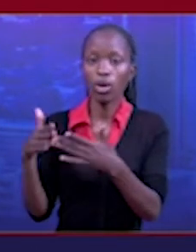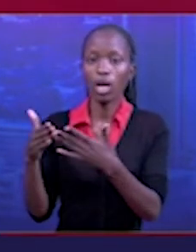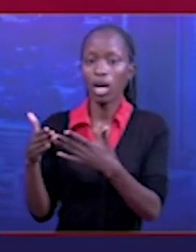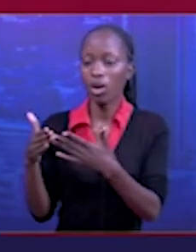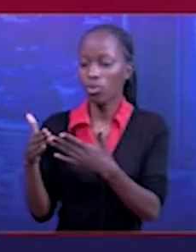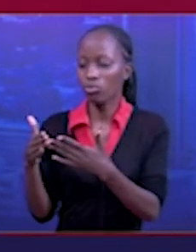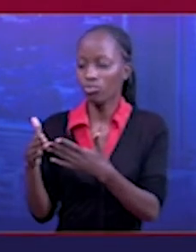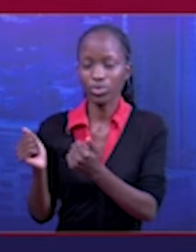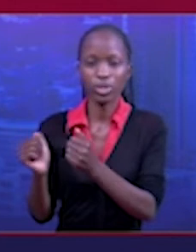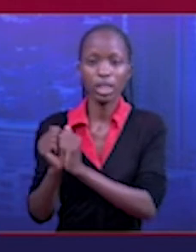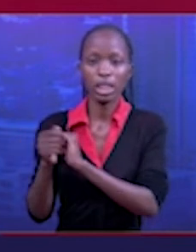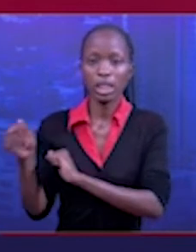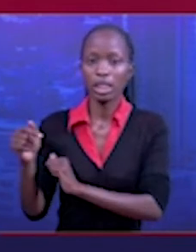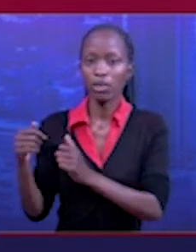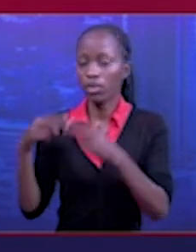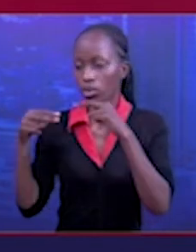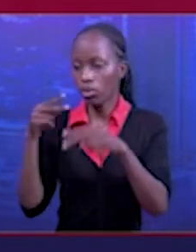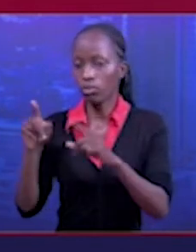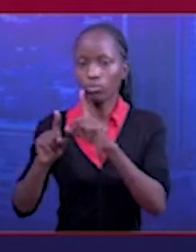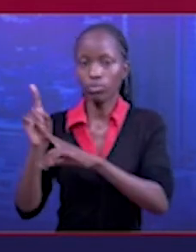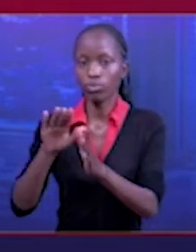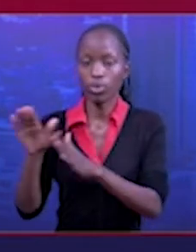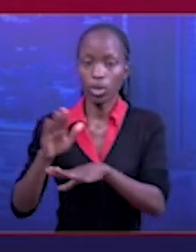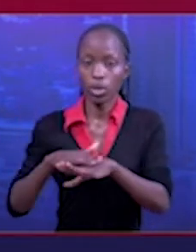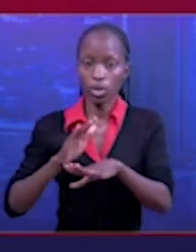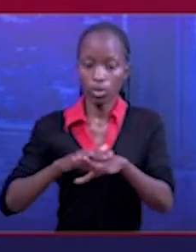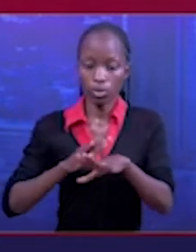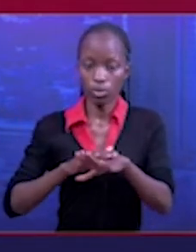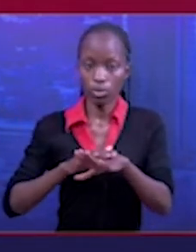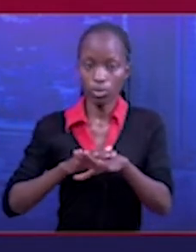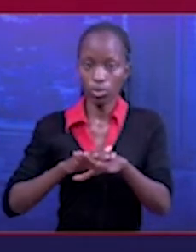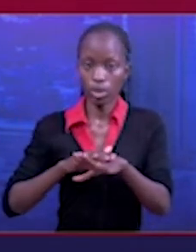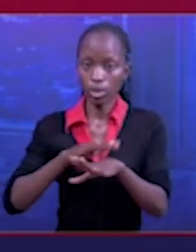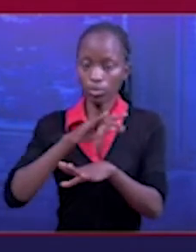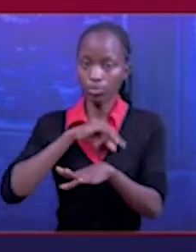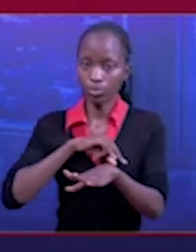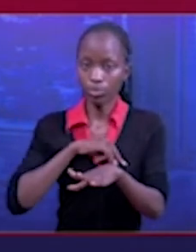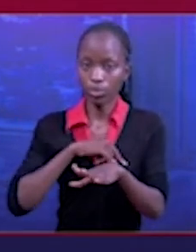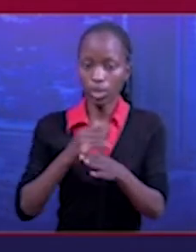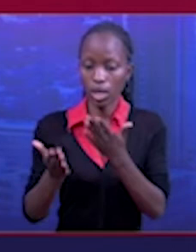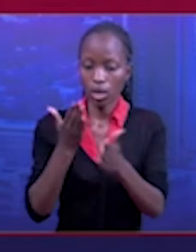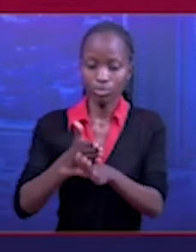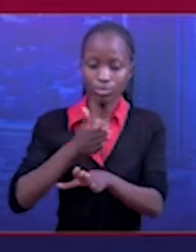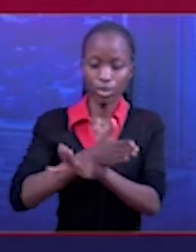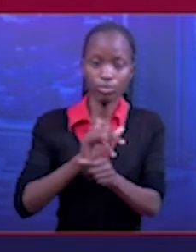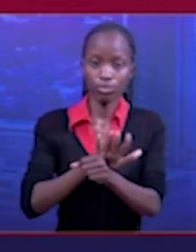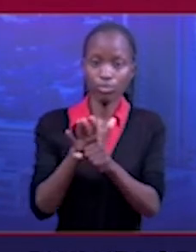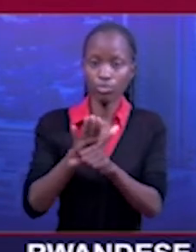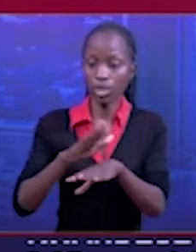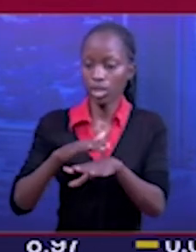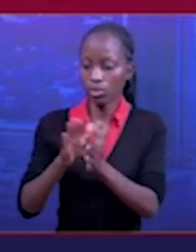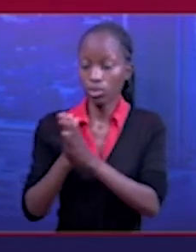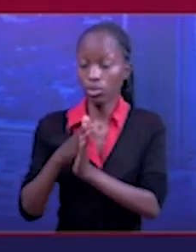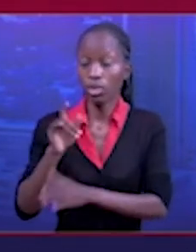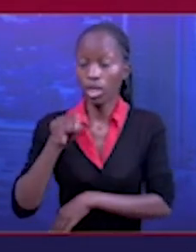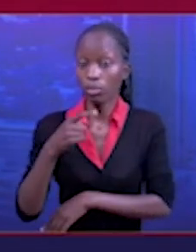evolve. Good sets of financials, record performance. We've compared to pre-COVID period, a good story, I must